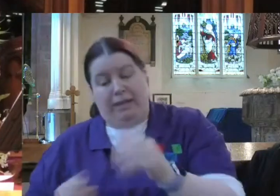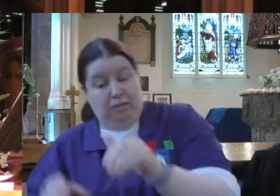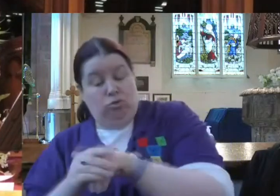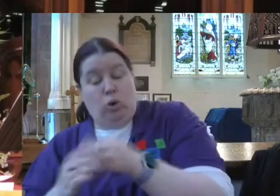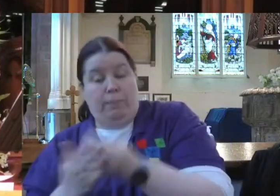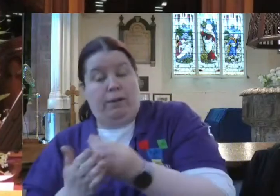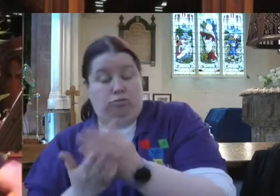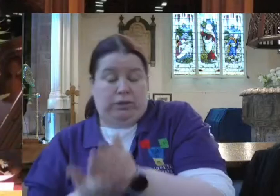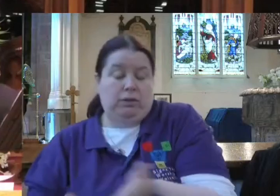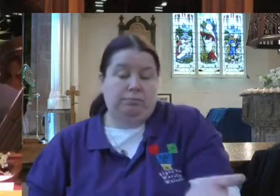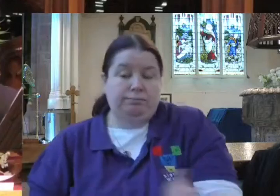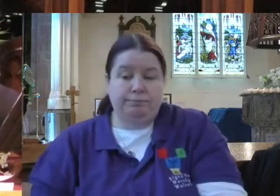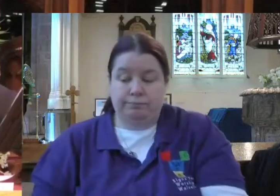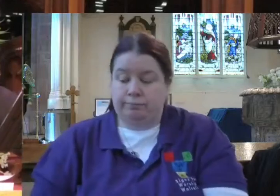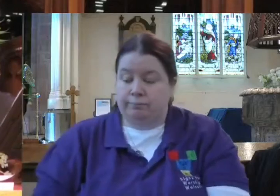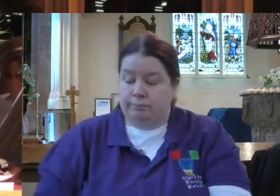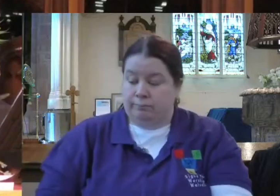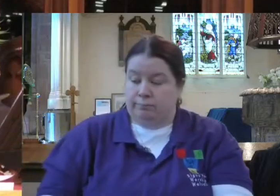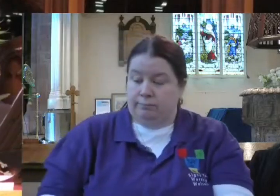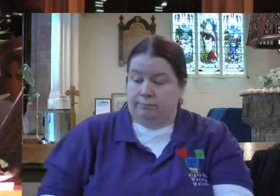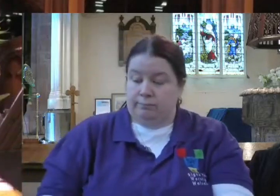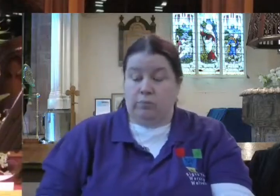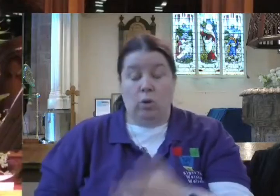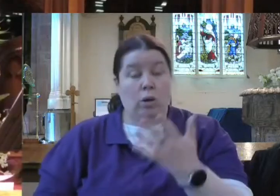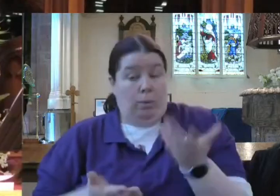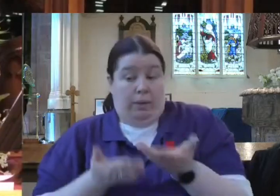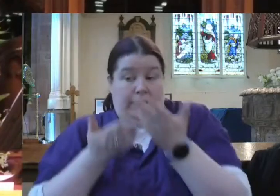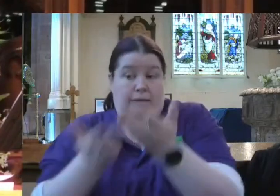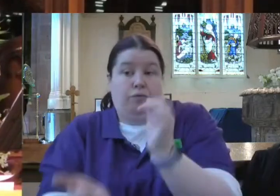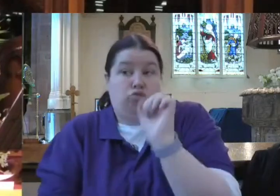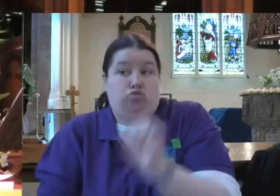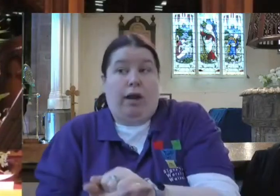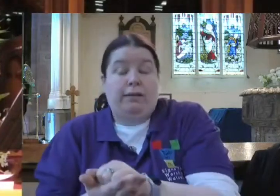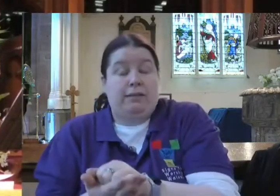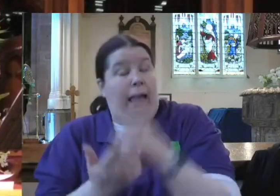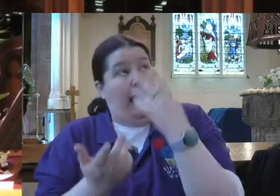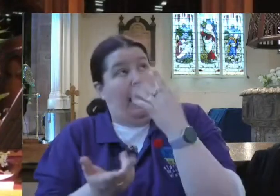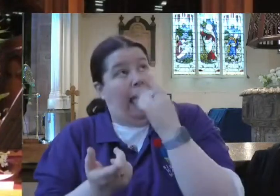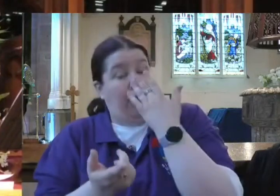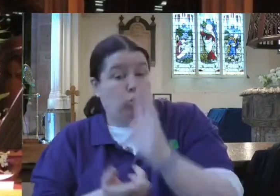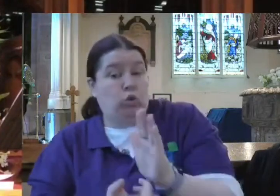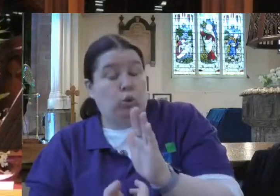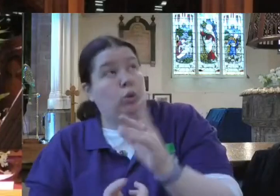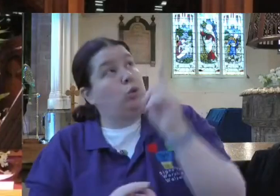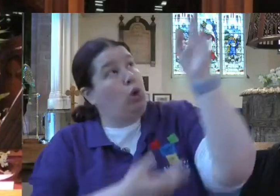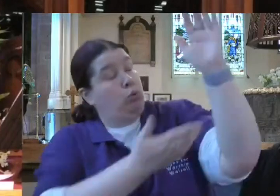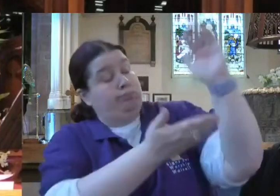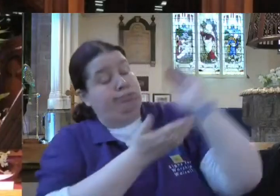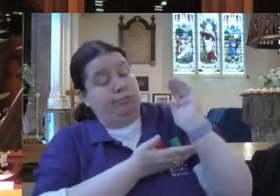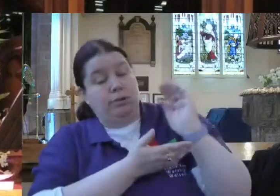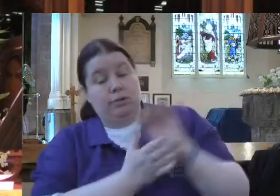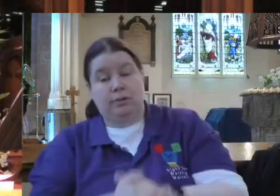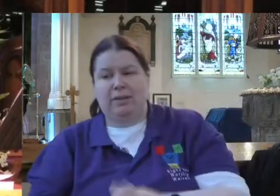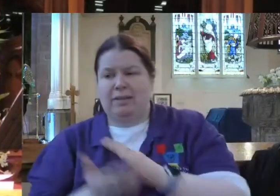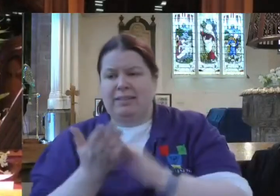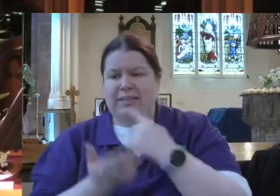well. And Jesus tells us when we give with the right attitude, God's going to reward us. What he's not saying is that if you give